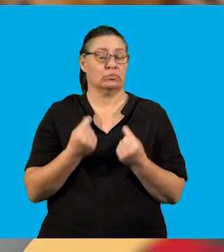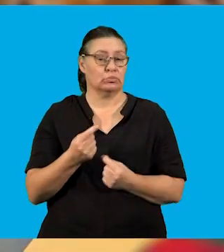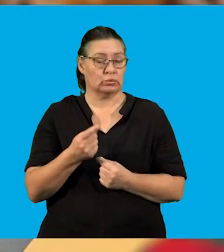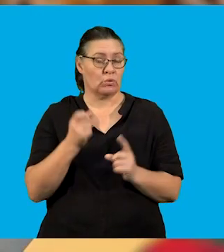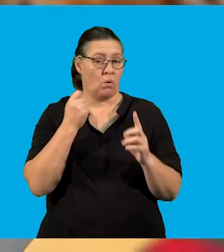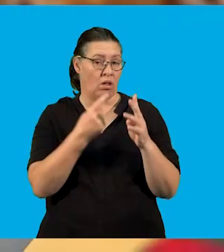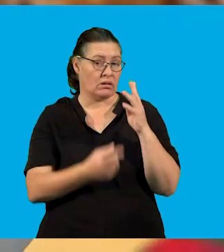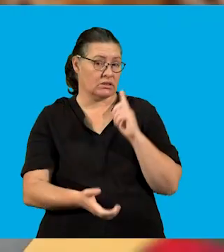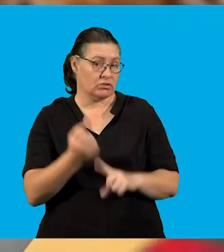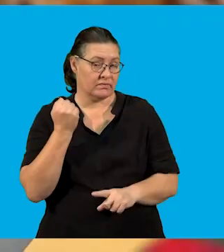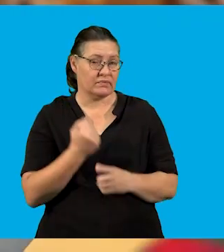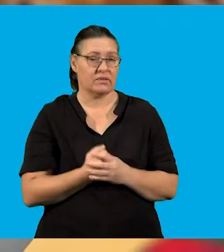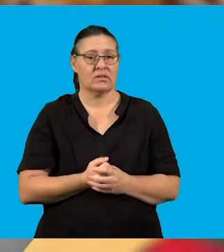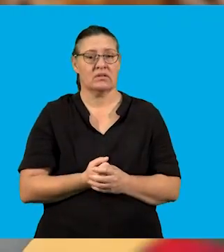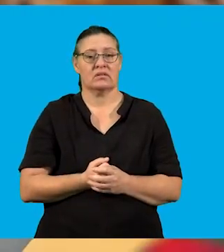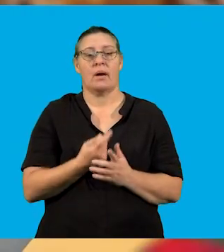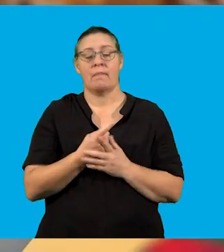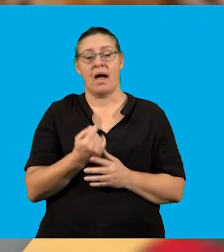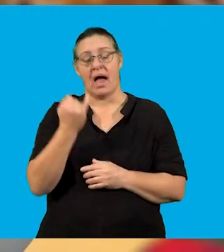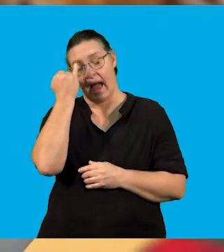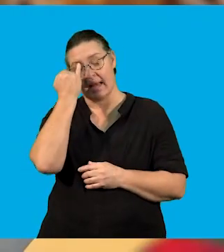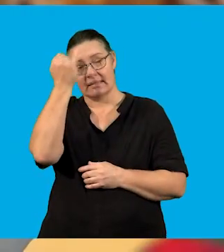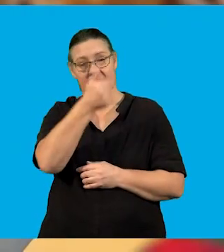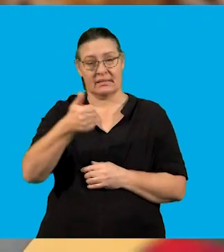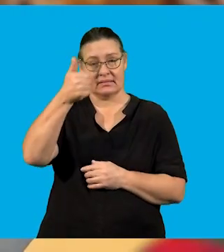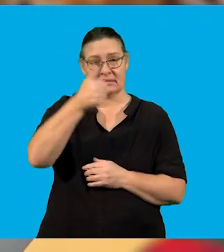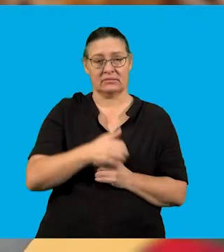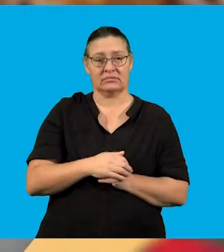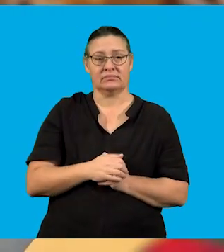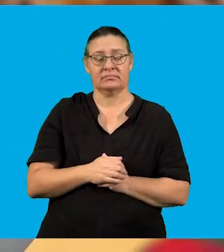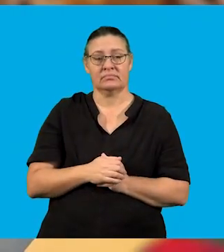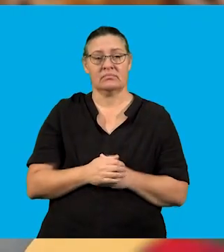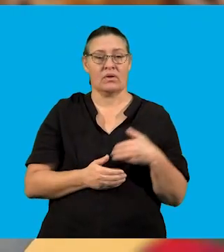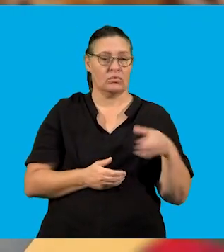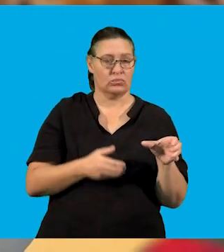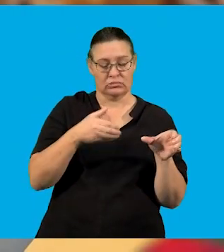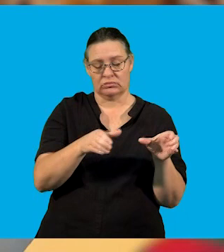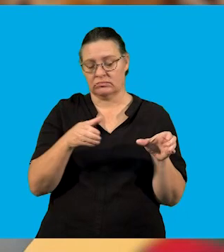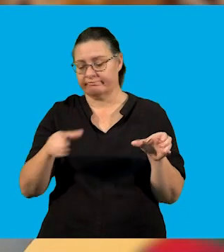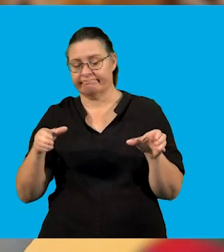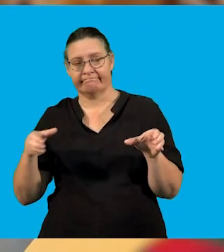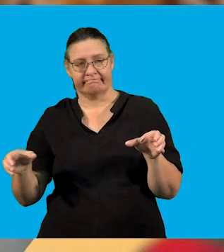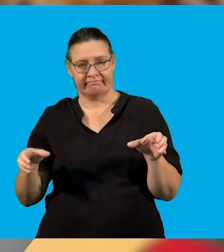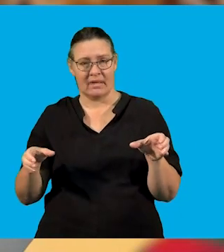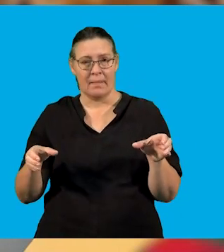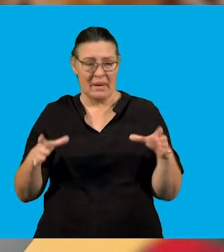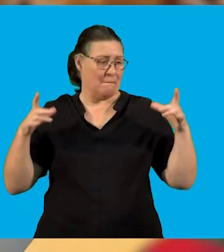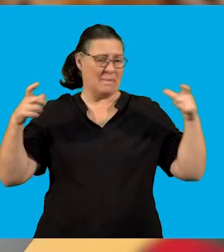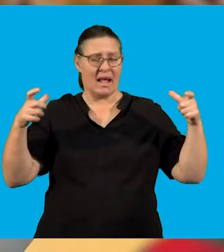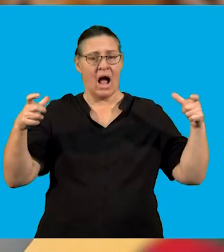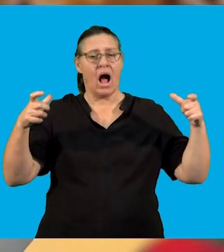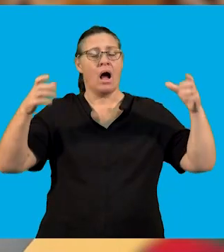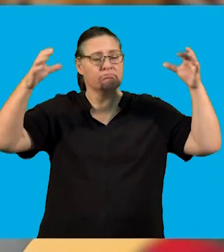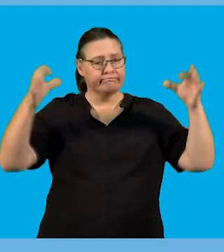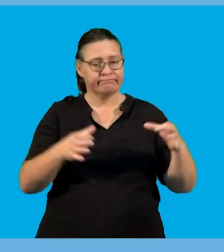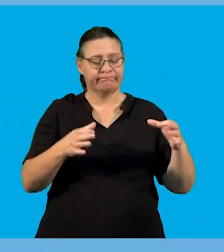these goals, we need to take our main idea and categorize it into small concepts that we can be able to